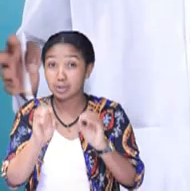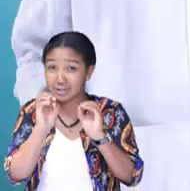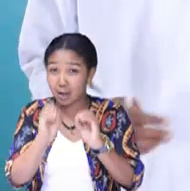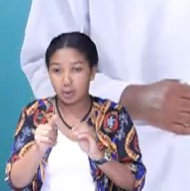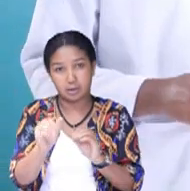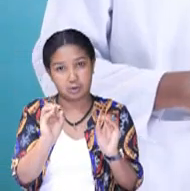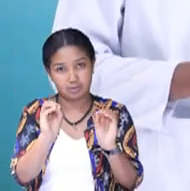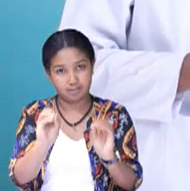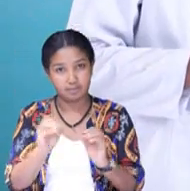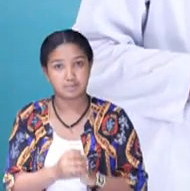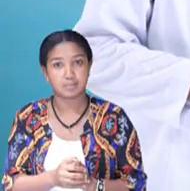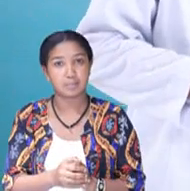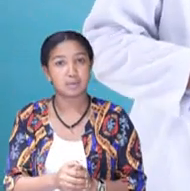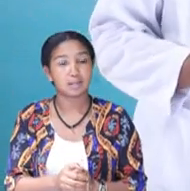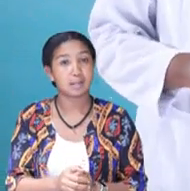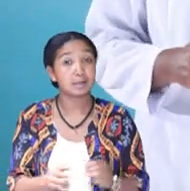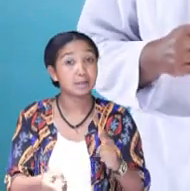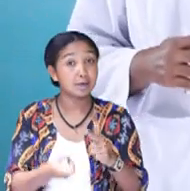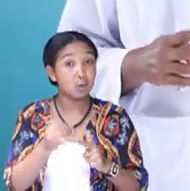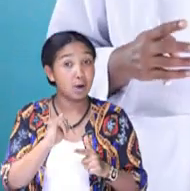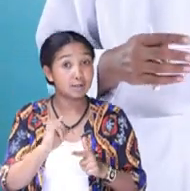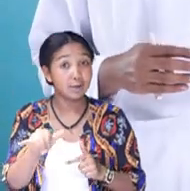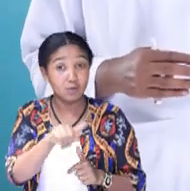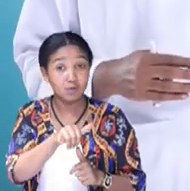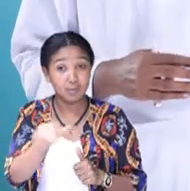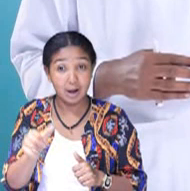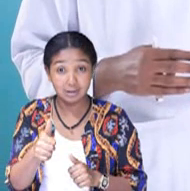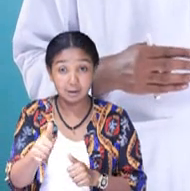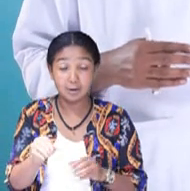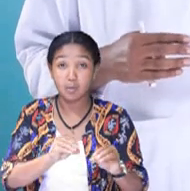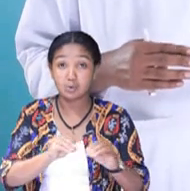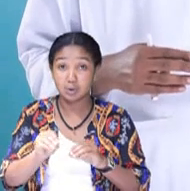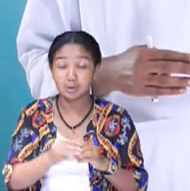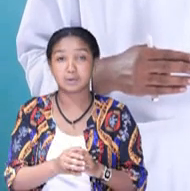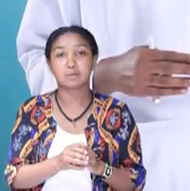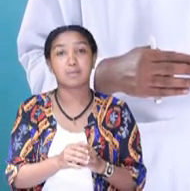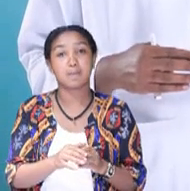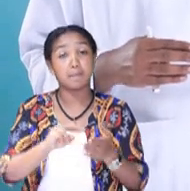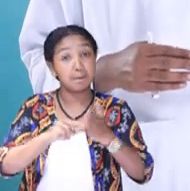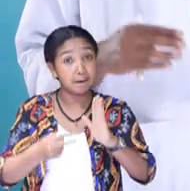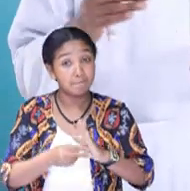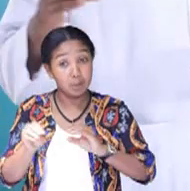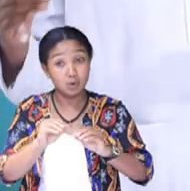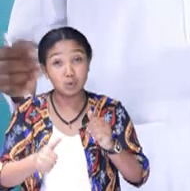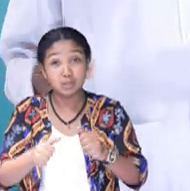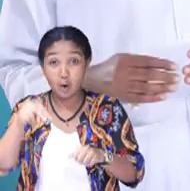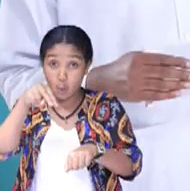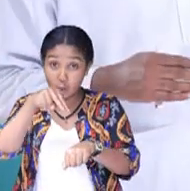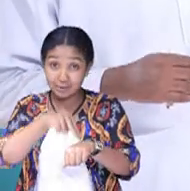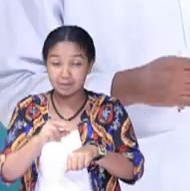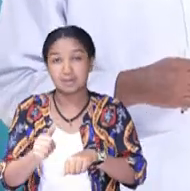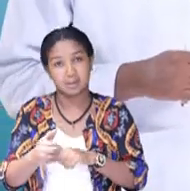zero acceleration. The other point is uniformly accelerating motion. Uniformly accelerating motion is a motion with